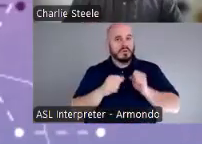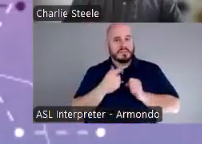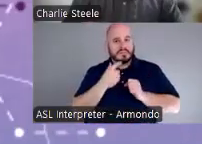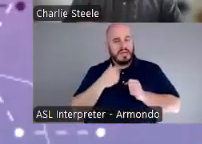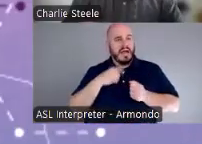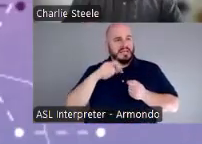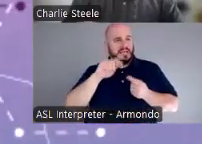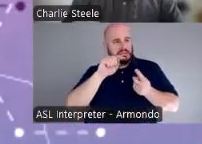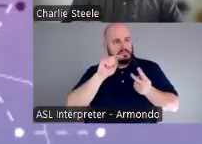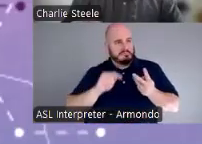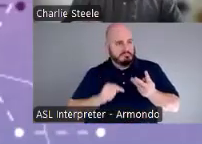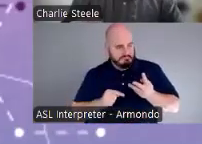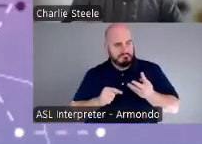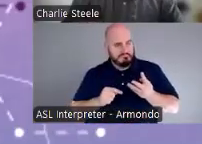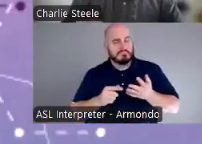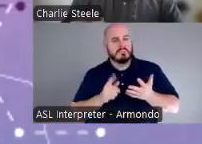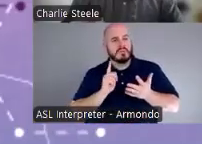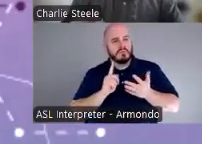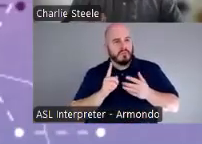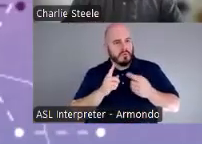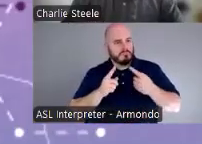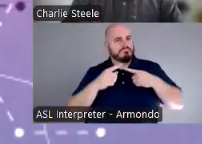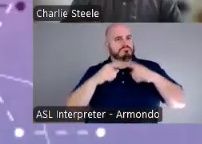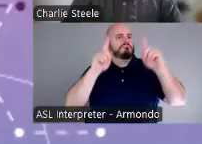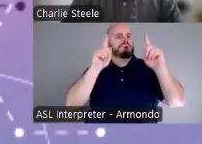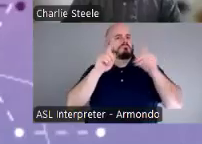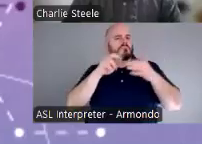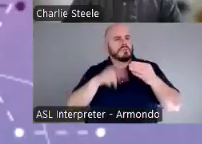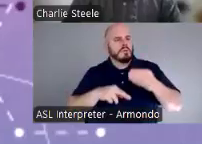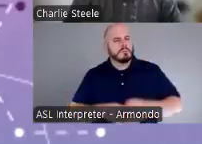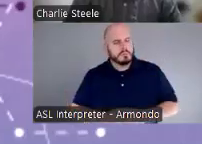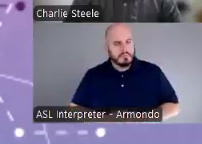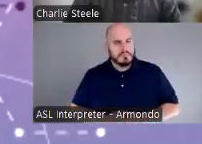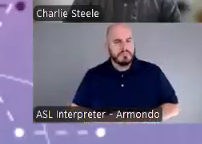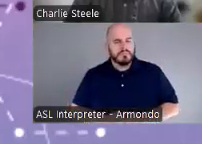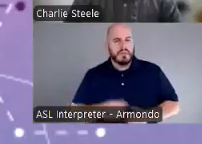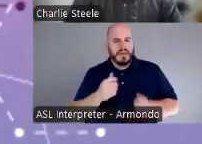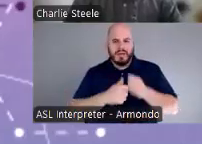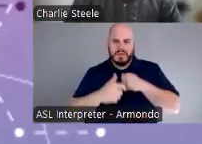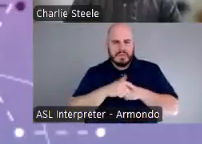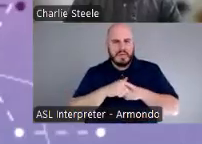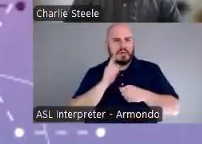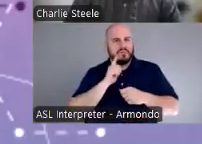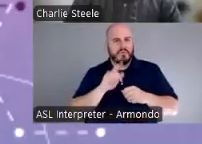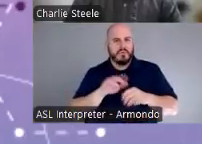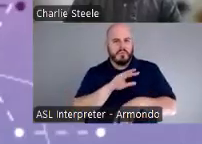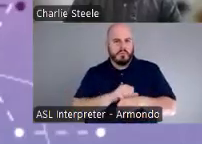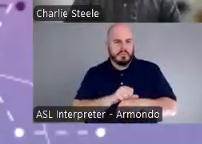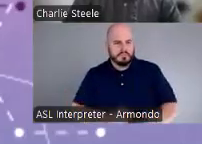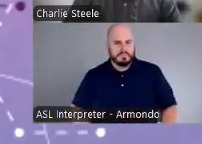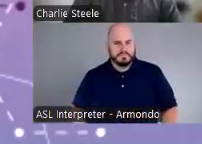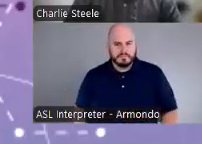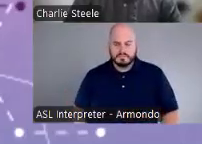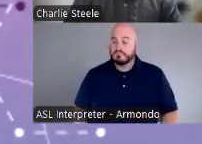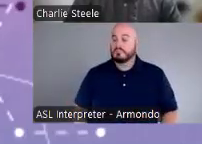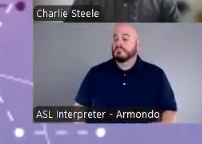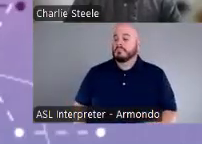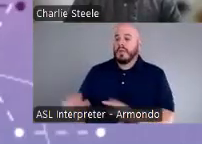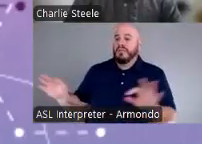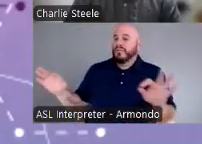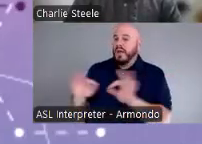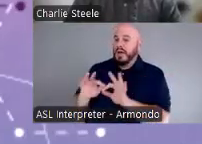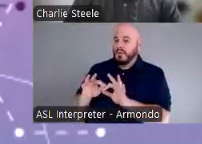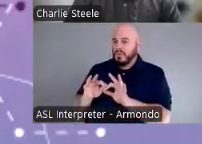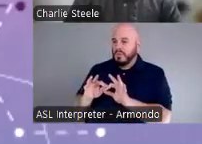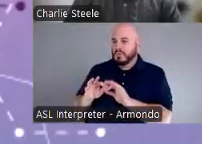able to really dictate what I need from each appointment. That is so valuable, actually, in my